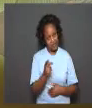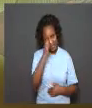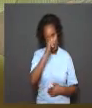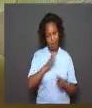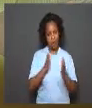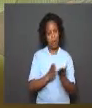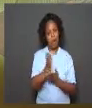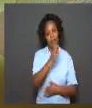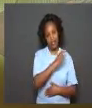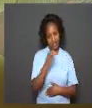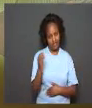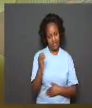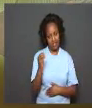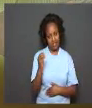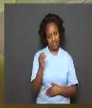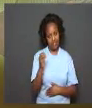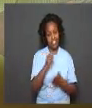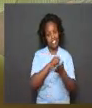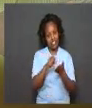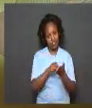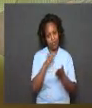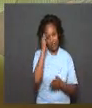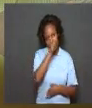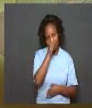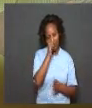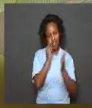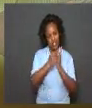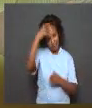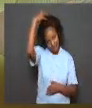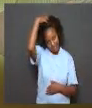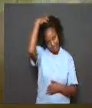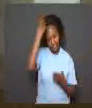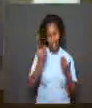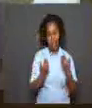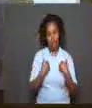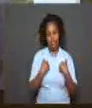human rights listed in the Ethiopian Constitution.